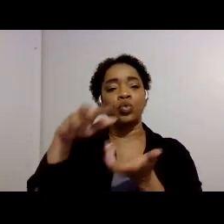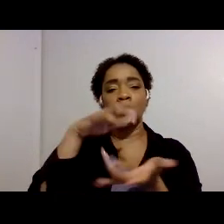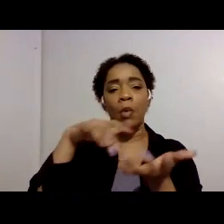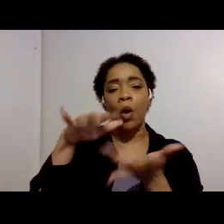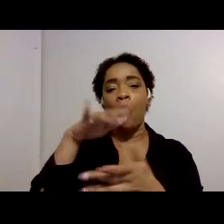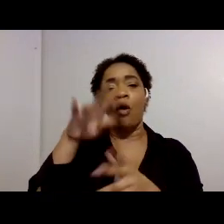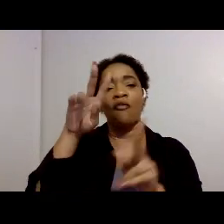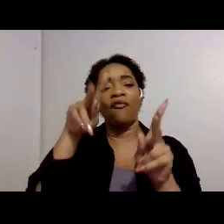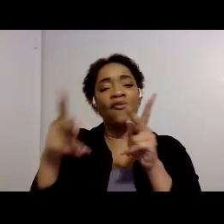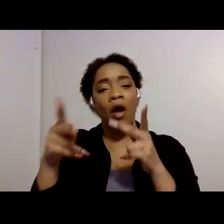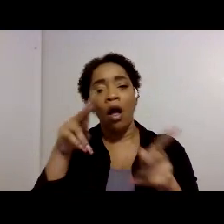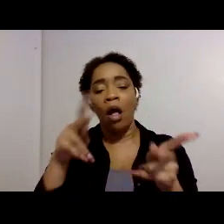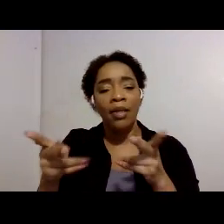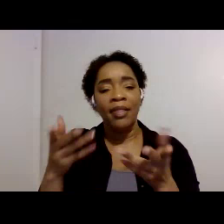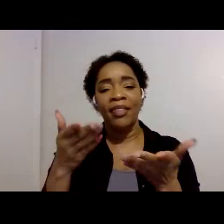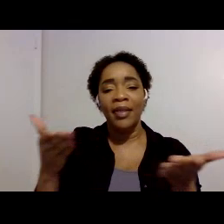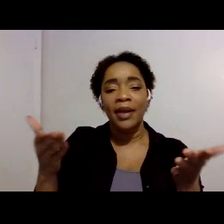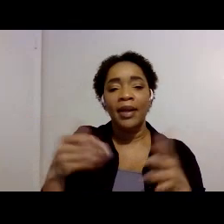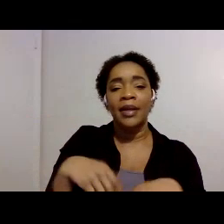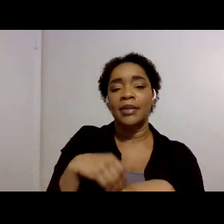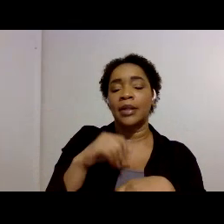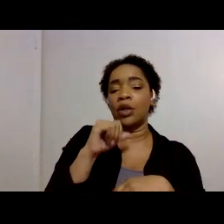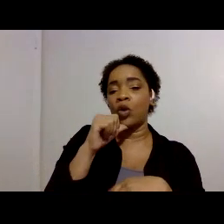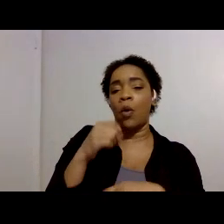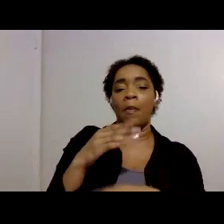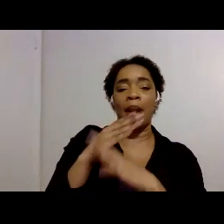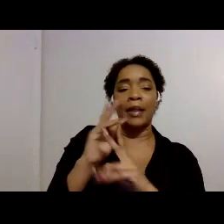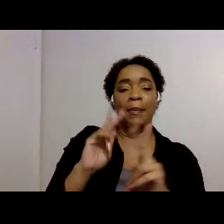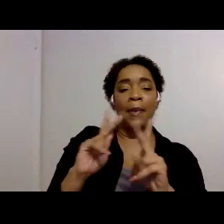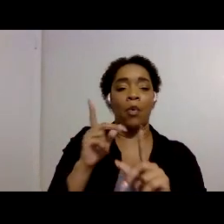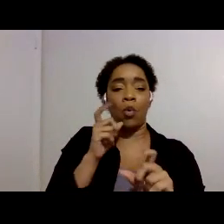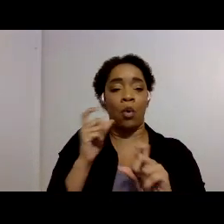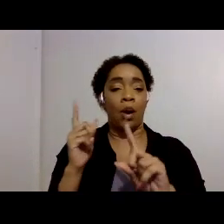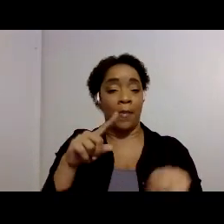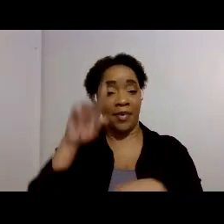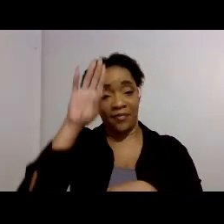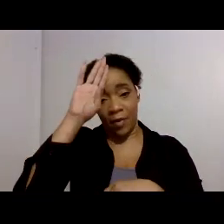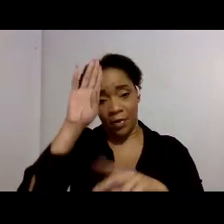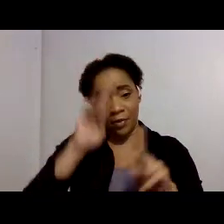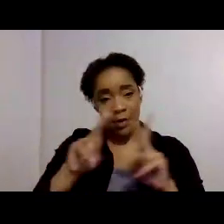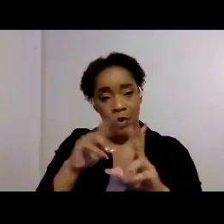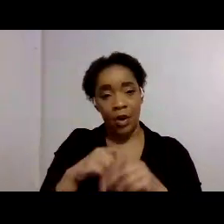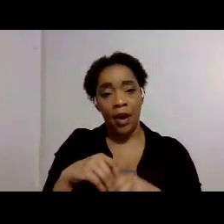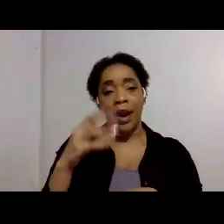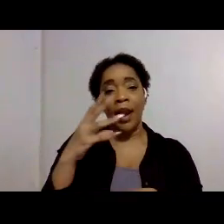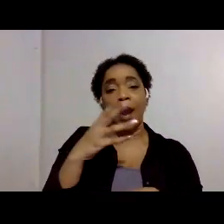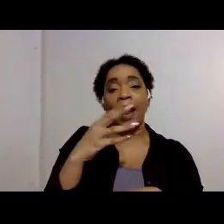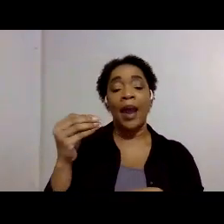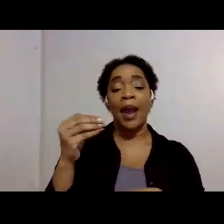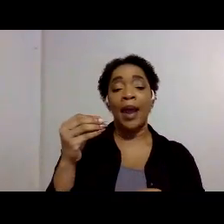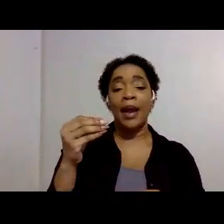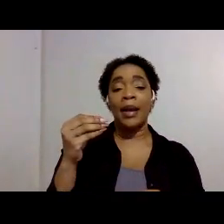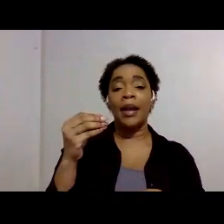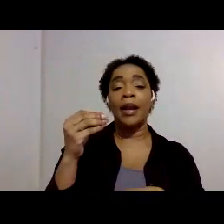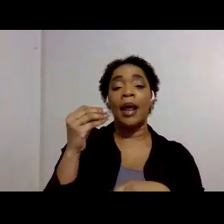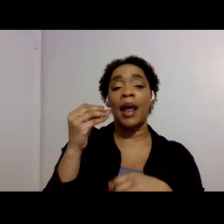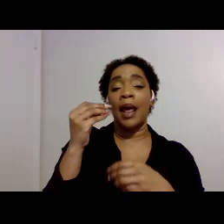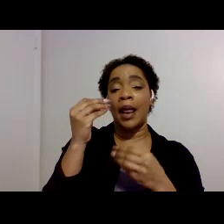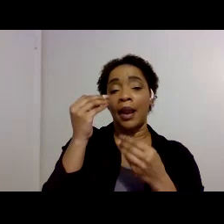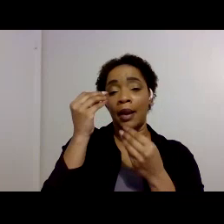same area. Let the responders on scene know if anyone is missing. So it's best for a